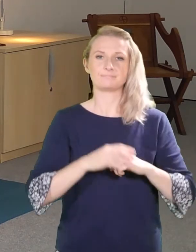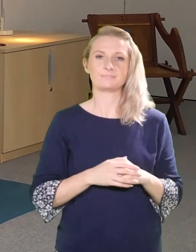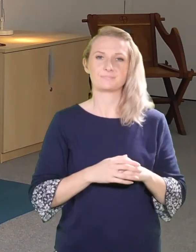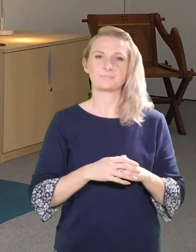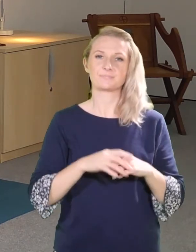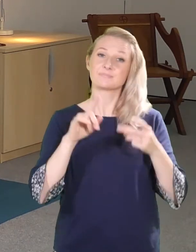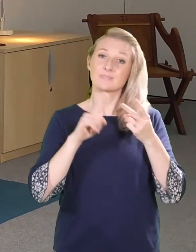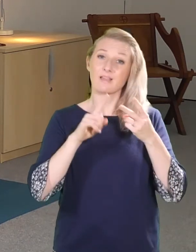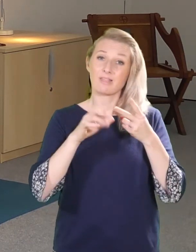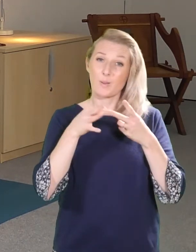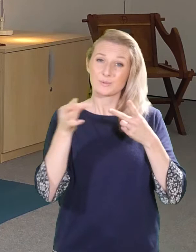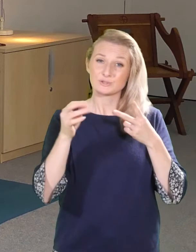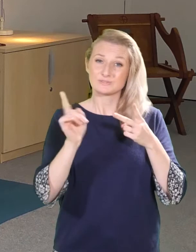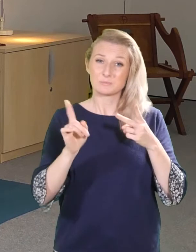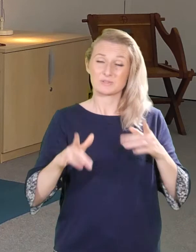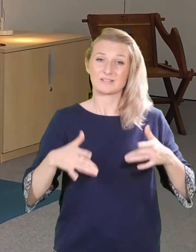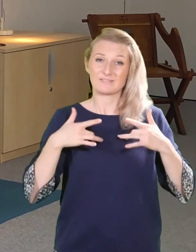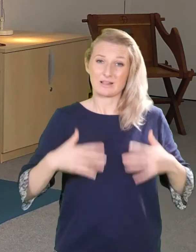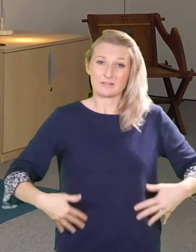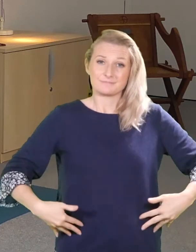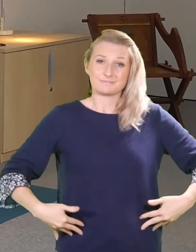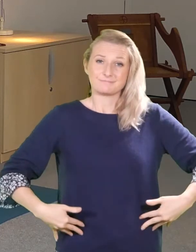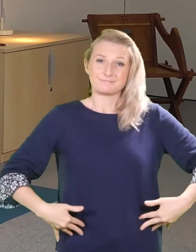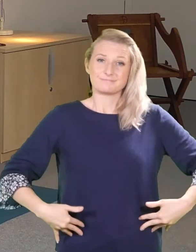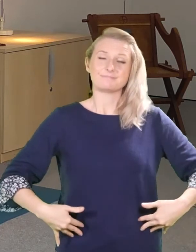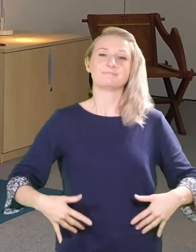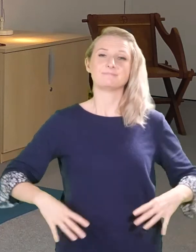your hands on your hips if that feels easier for you.